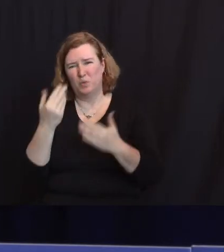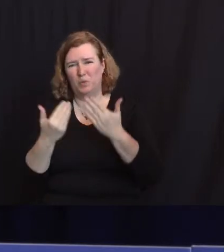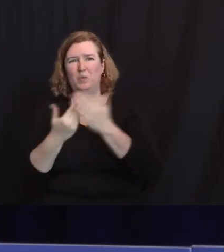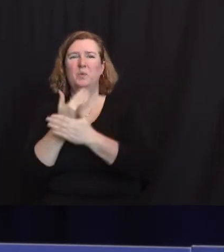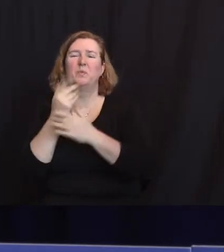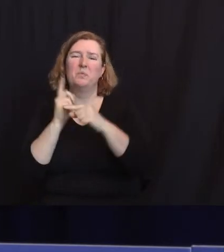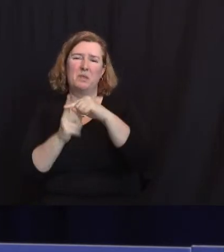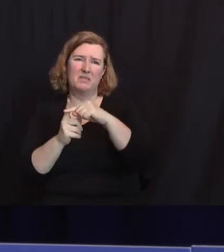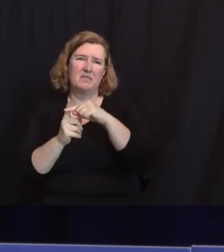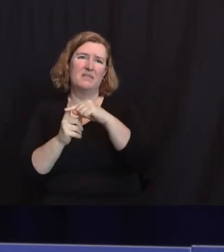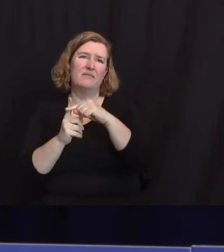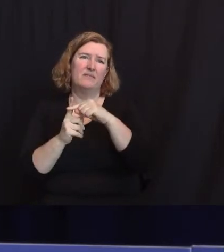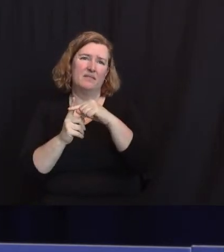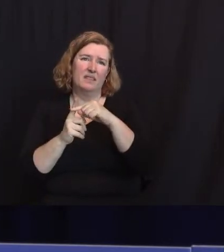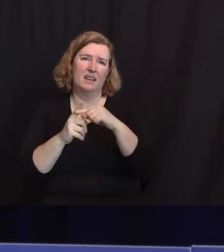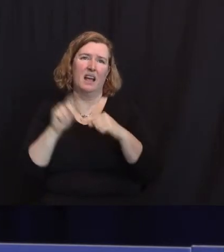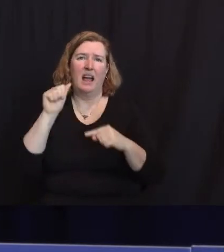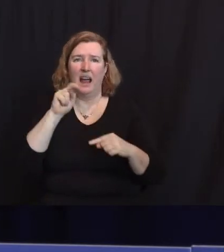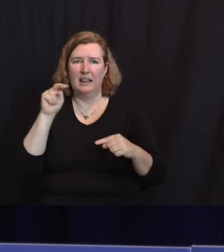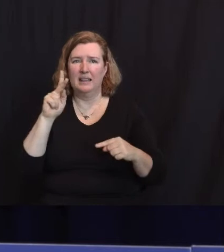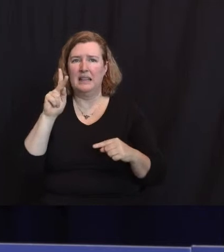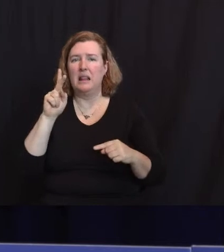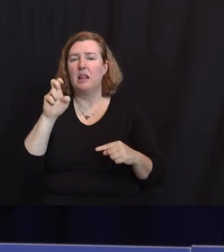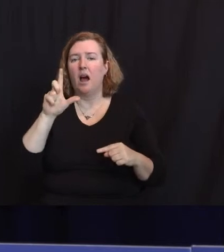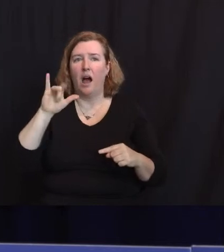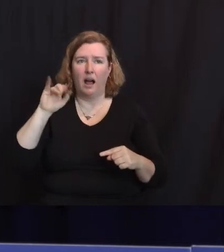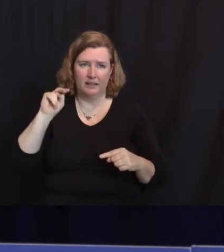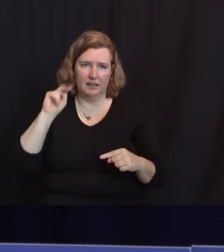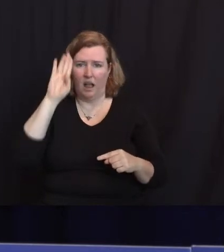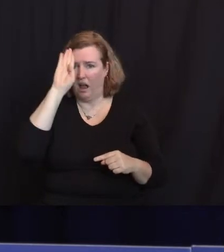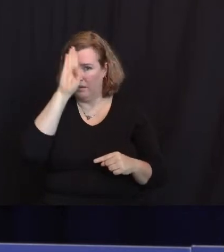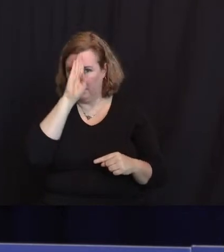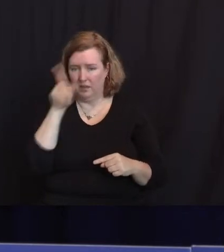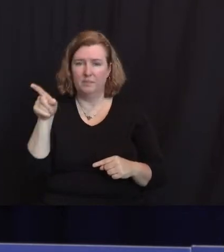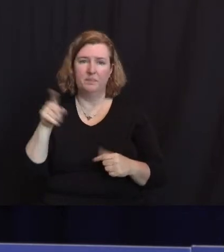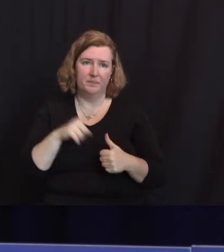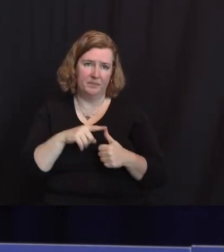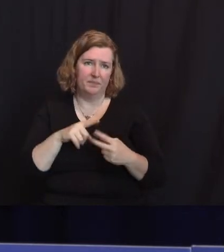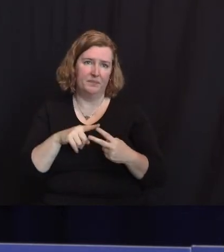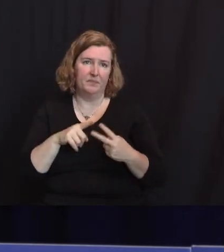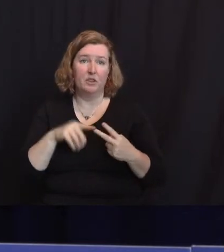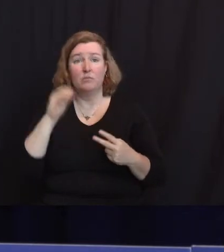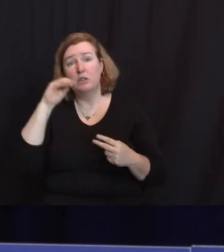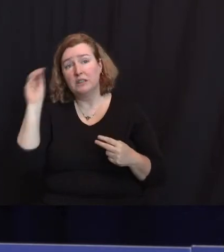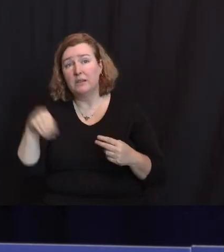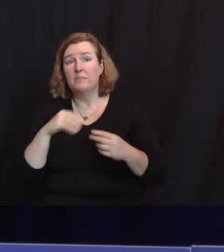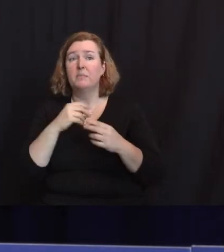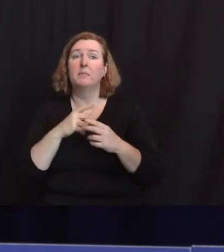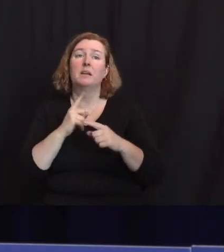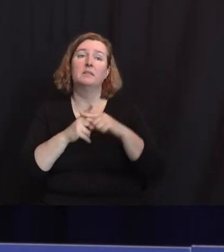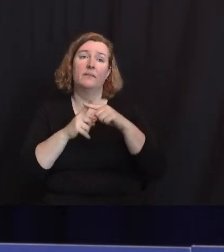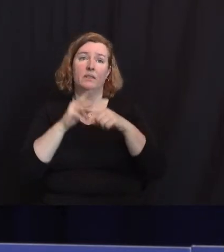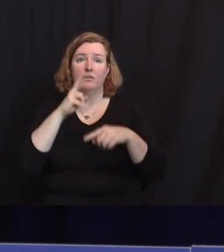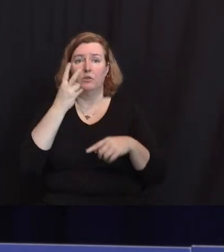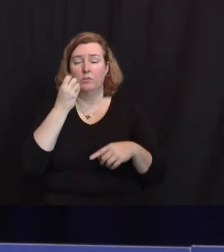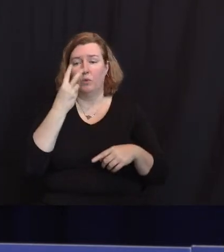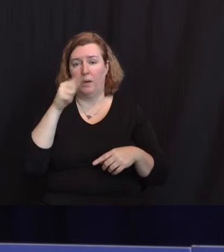at the Ann Klein Hospital. The percent positivity as of April 3rd is 12.37 in the state,